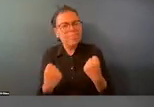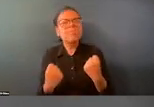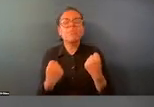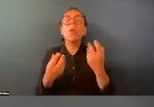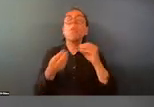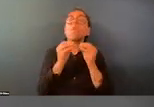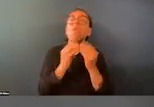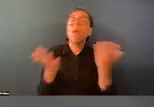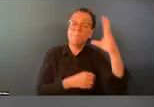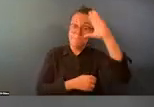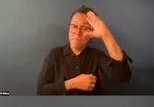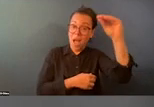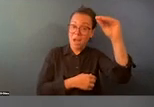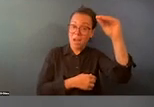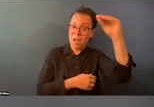are in migration.